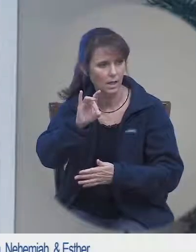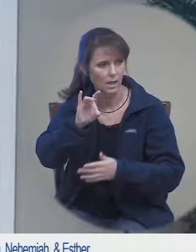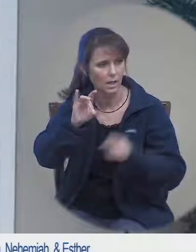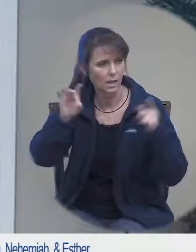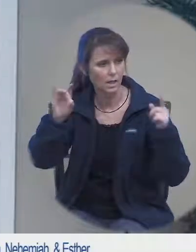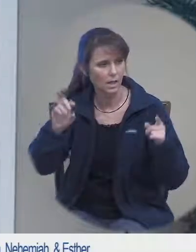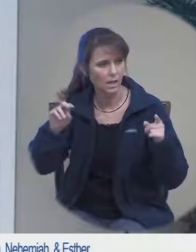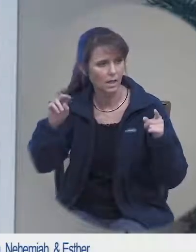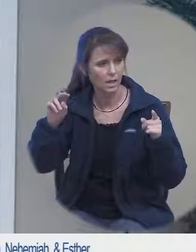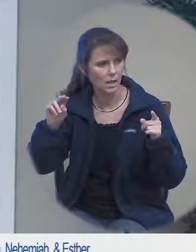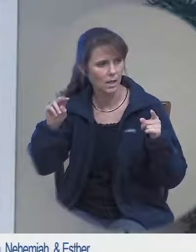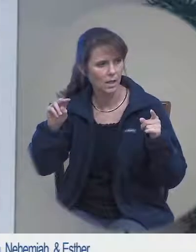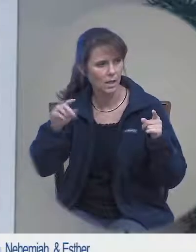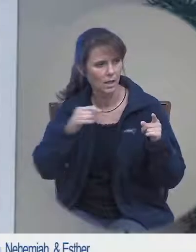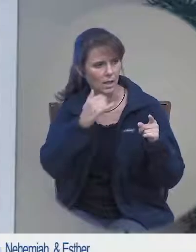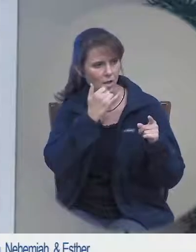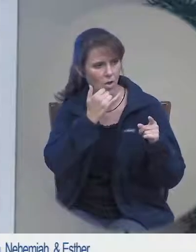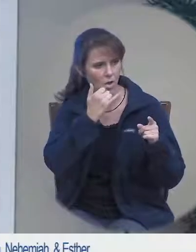Yeah.